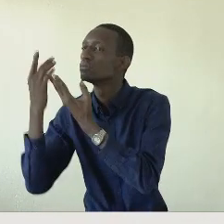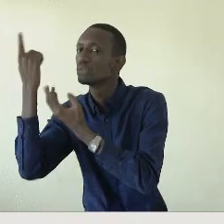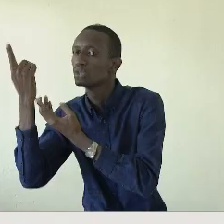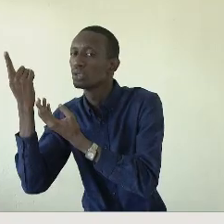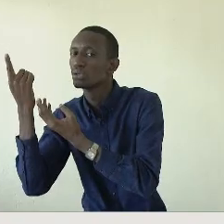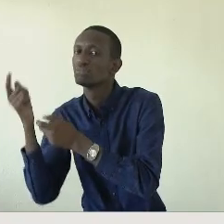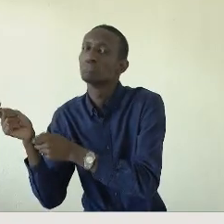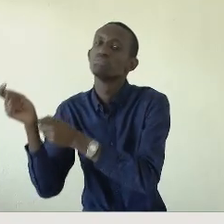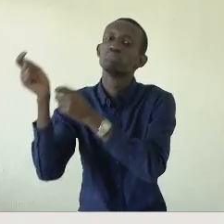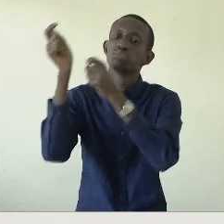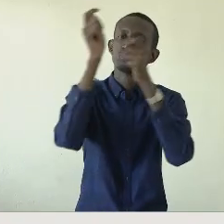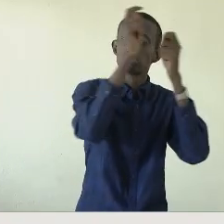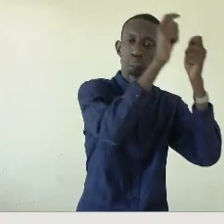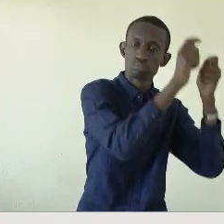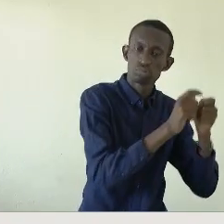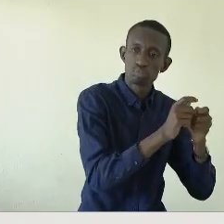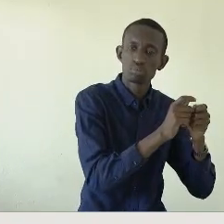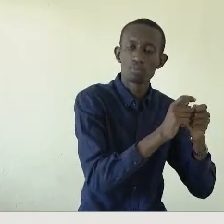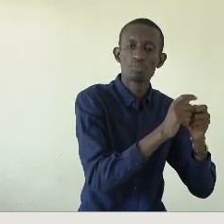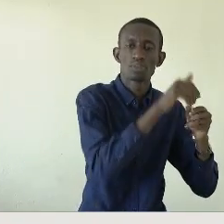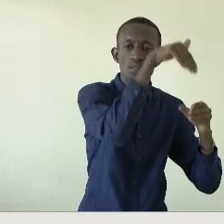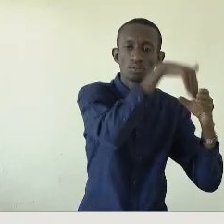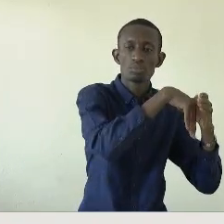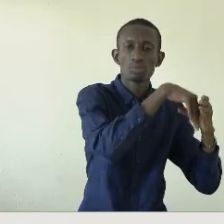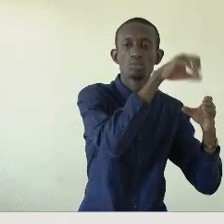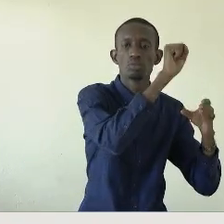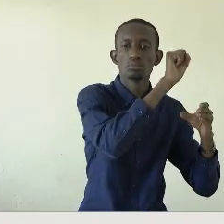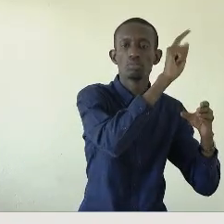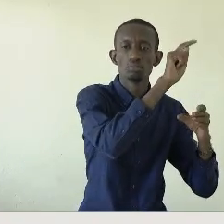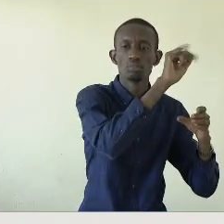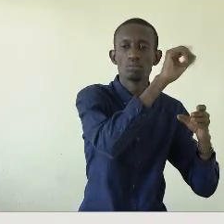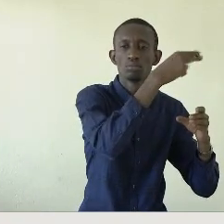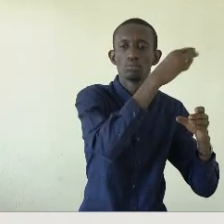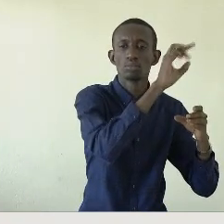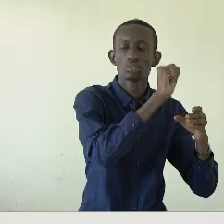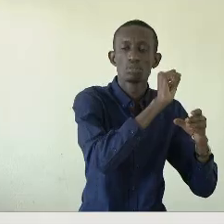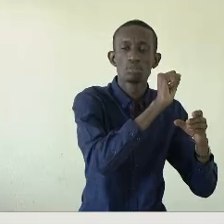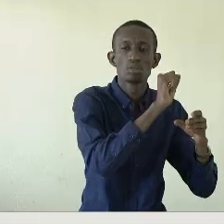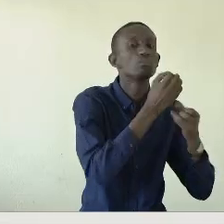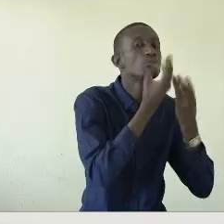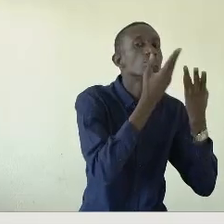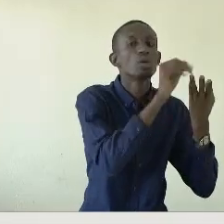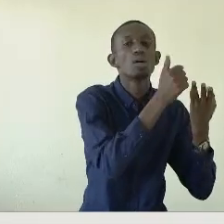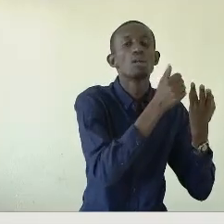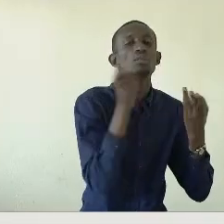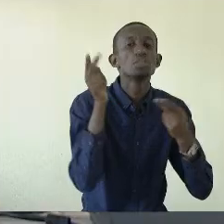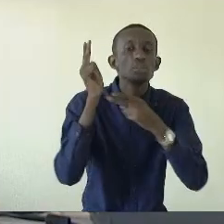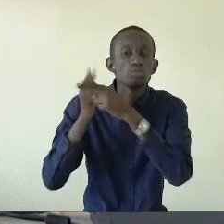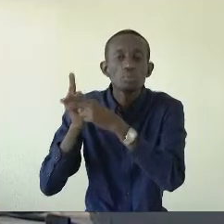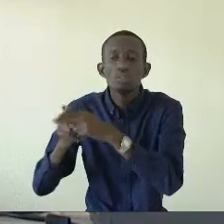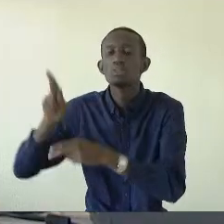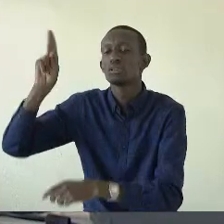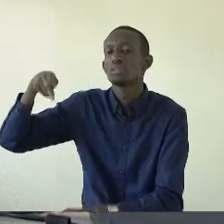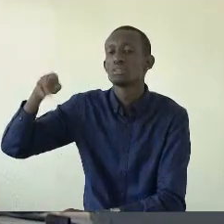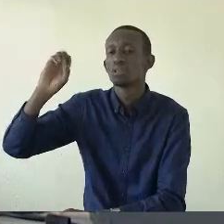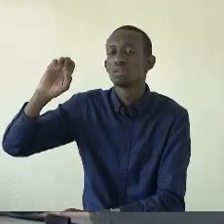the stigma of another flower is what we call cross-pollination. And this is where